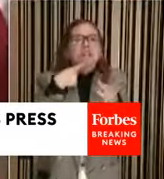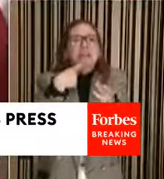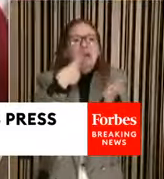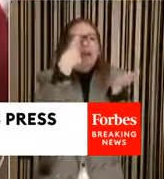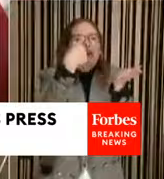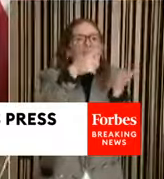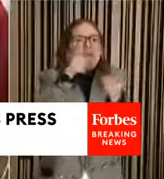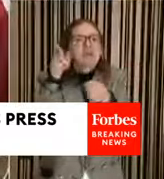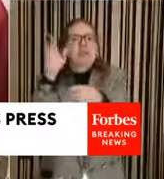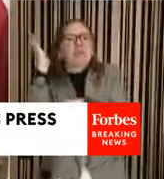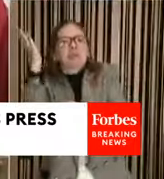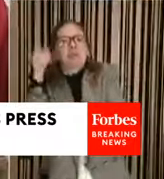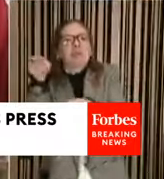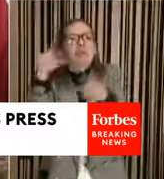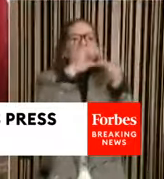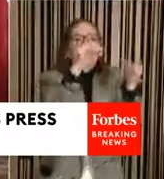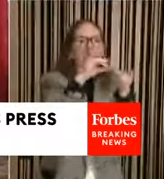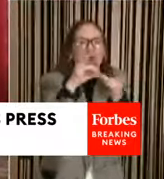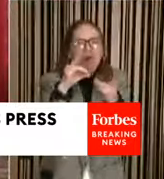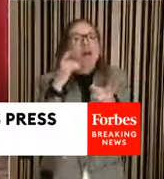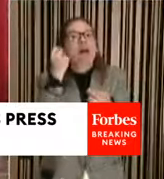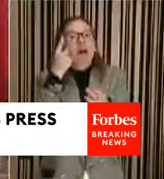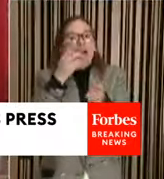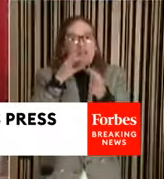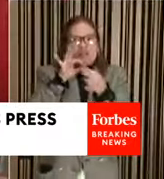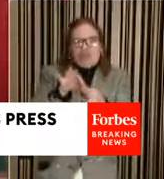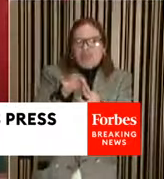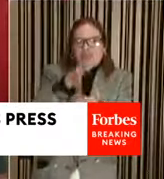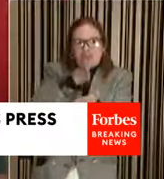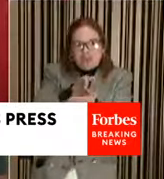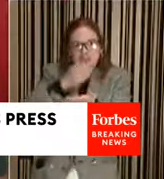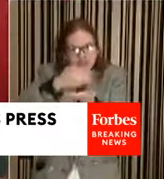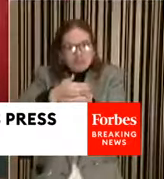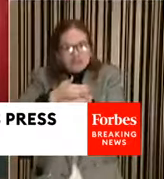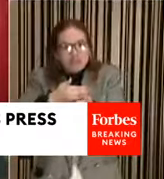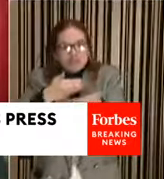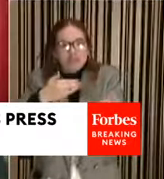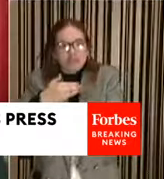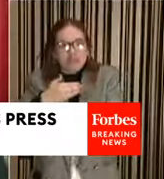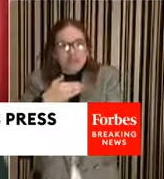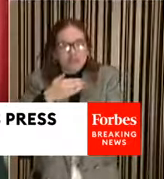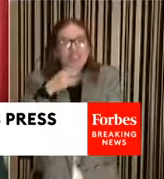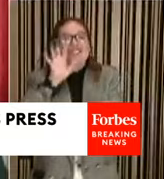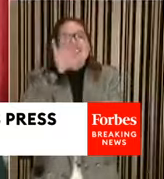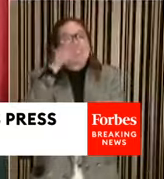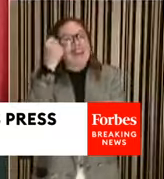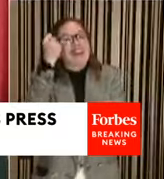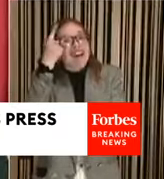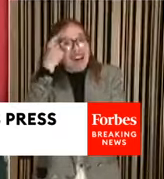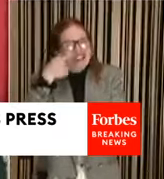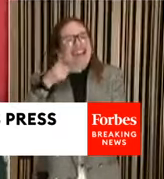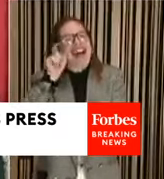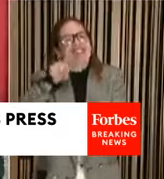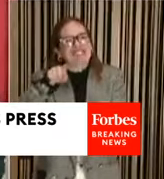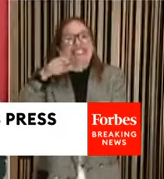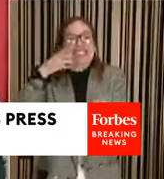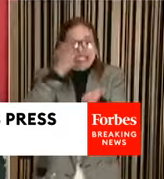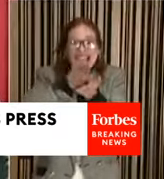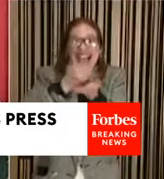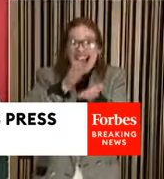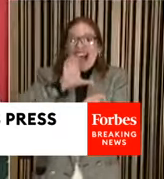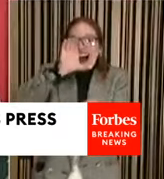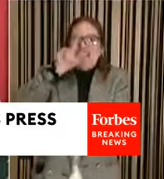We were faced with a budget season that included decreased revenues and increased